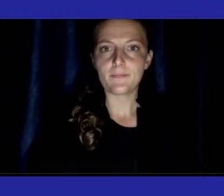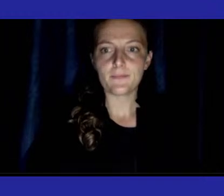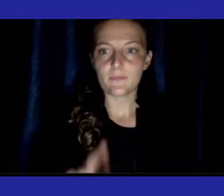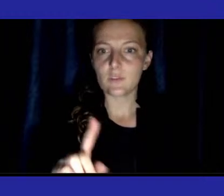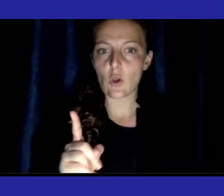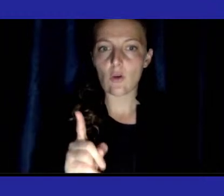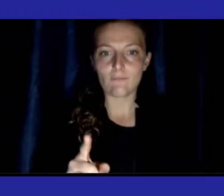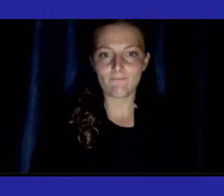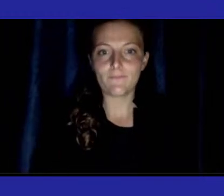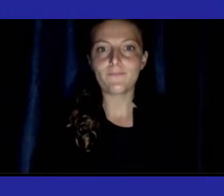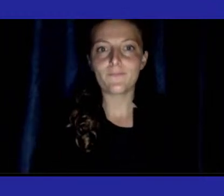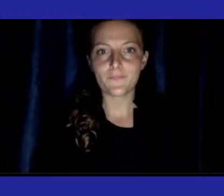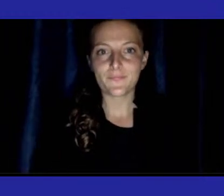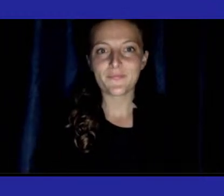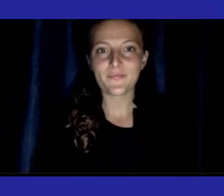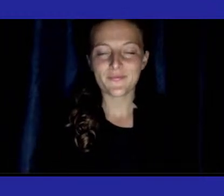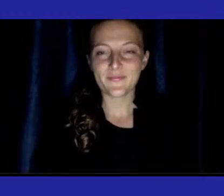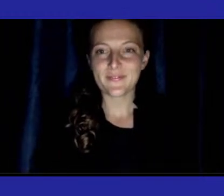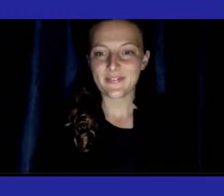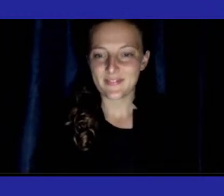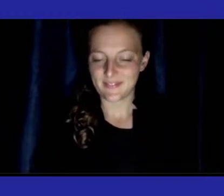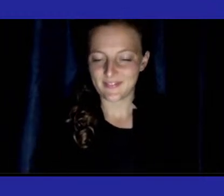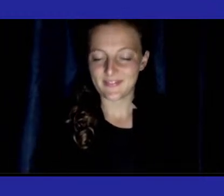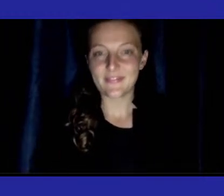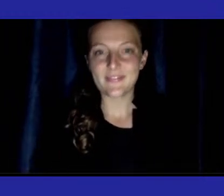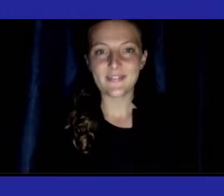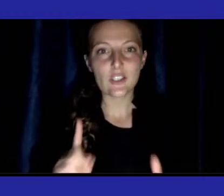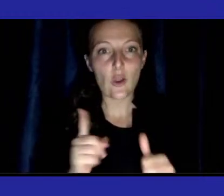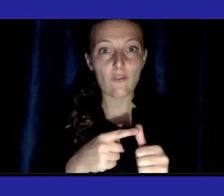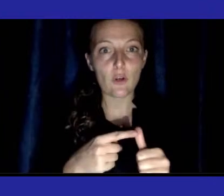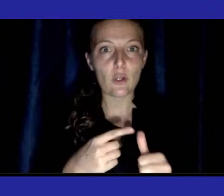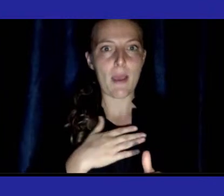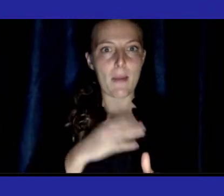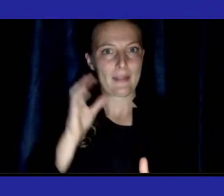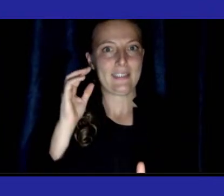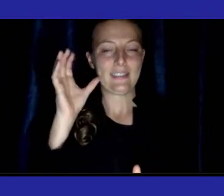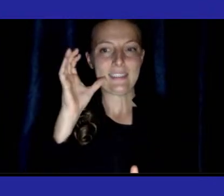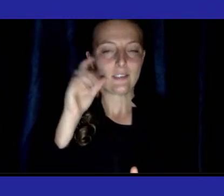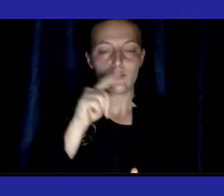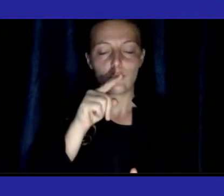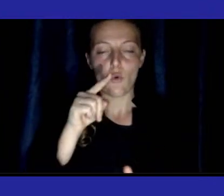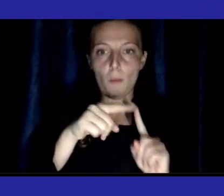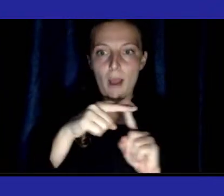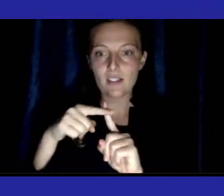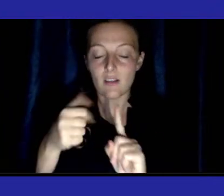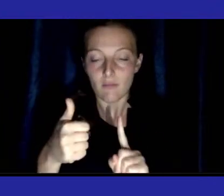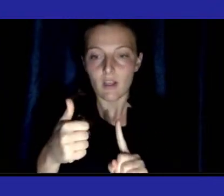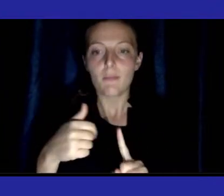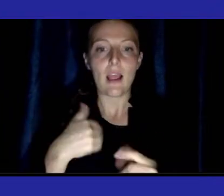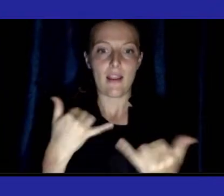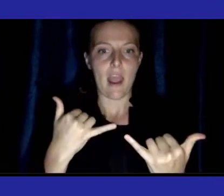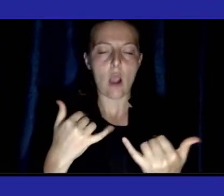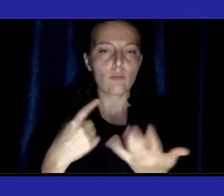right goals and targets? But sounds like you guys are working on that. Just on the stable